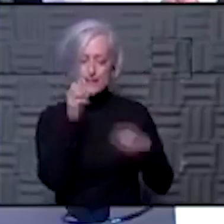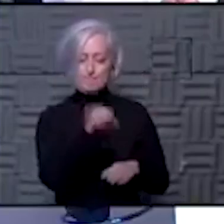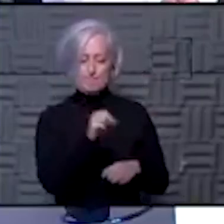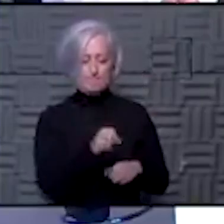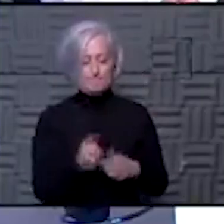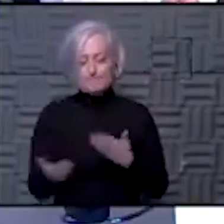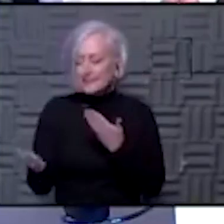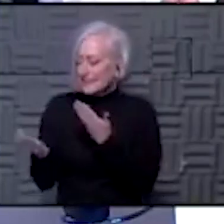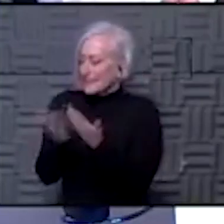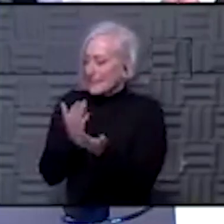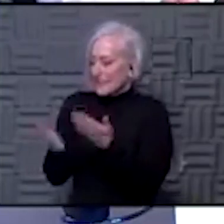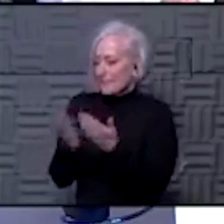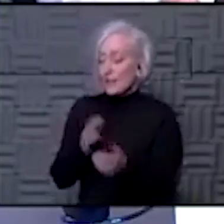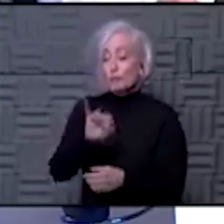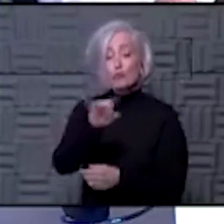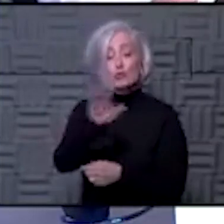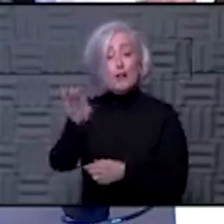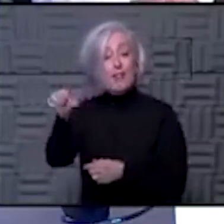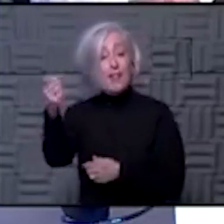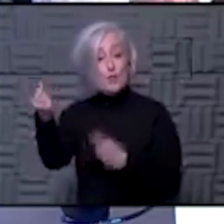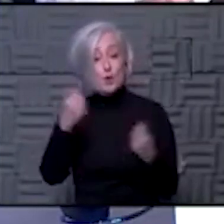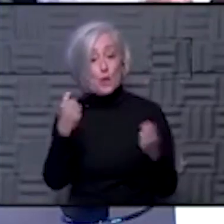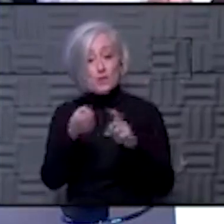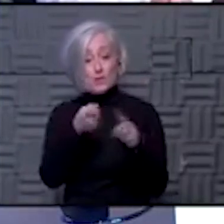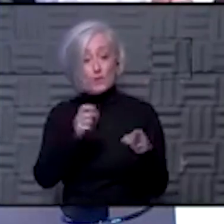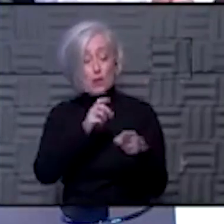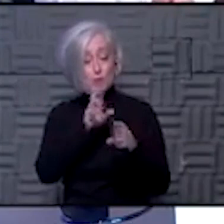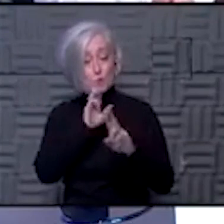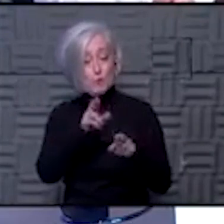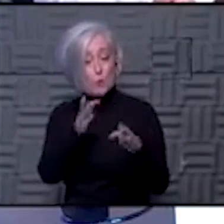no difference. Okay, Jill, other questions from reporters?